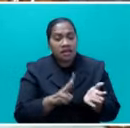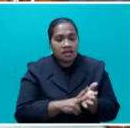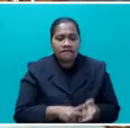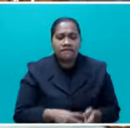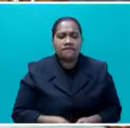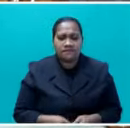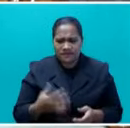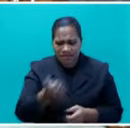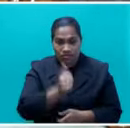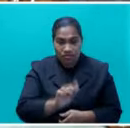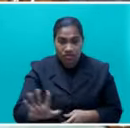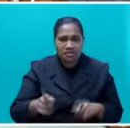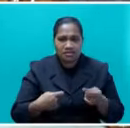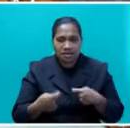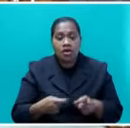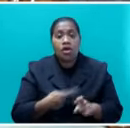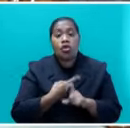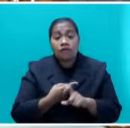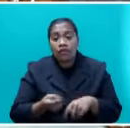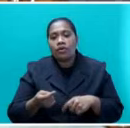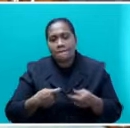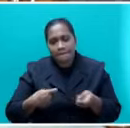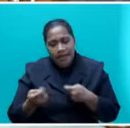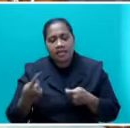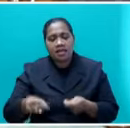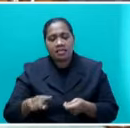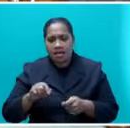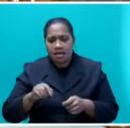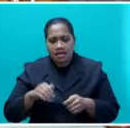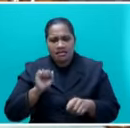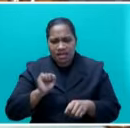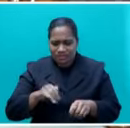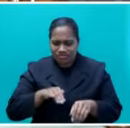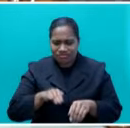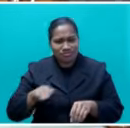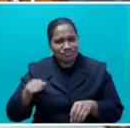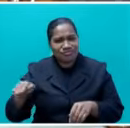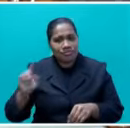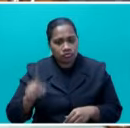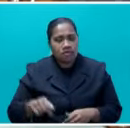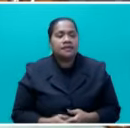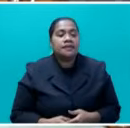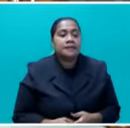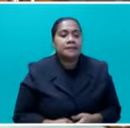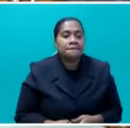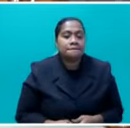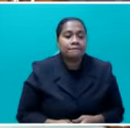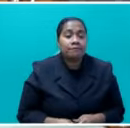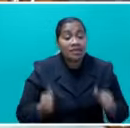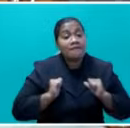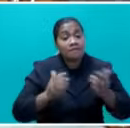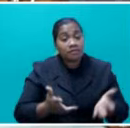And Korovo is the market and the bus stand. Mr. Speaker, sir, this Wi-Fi hotspot initiative is also available to the